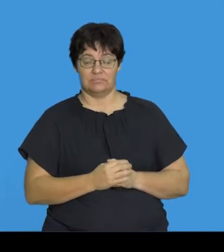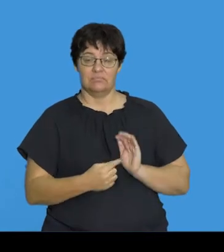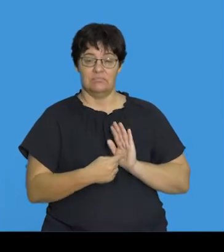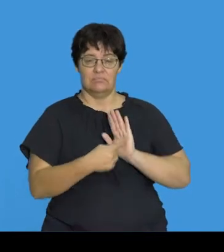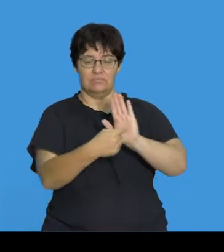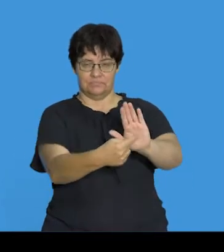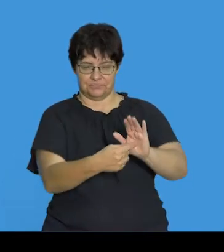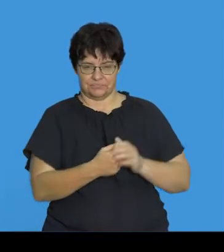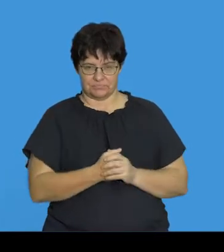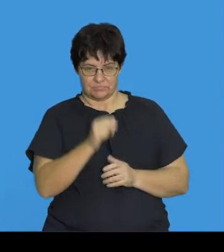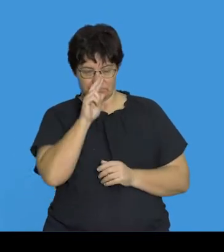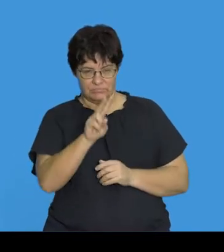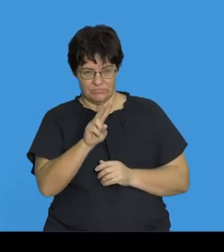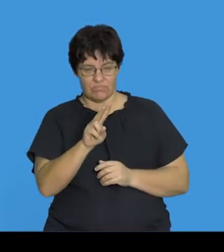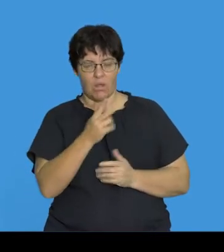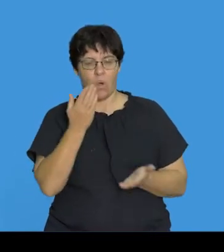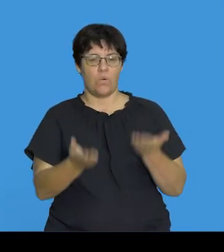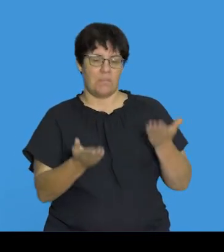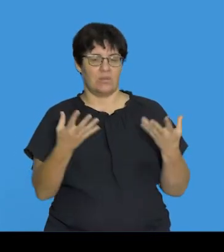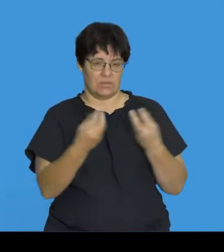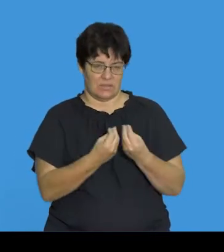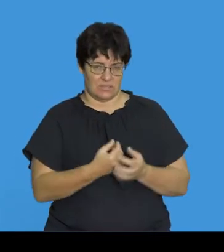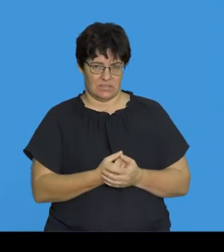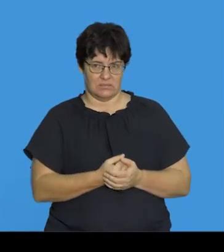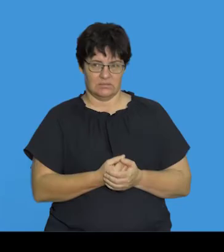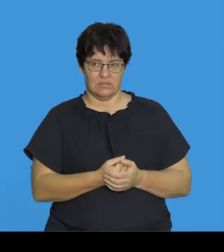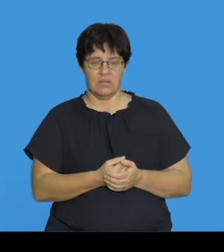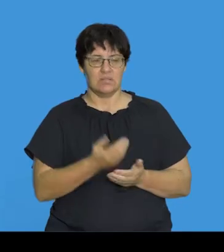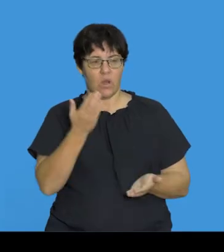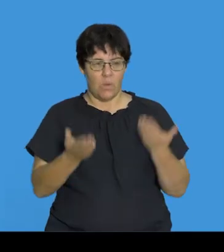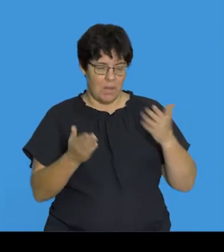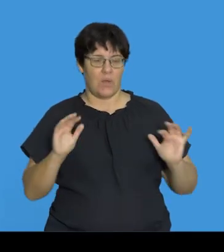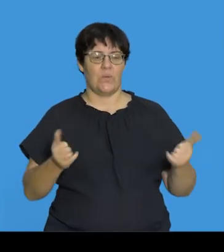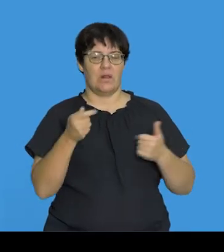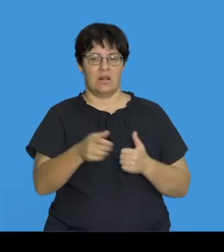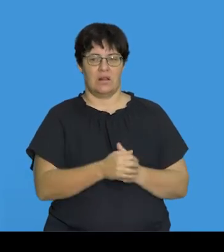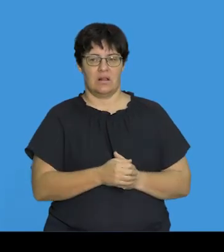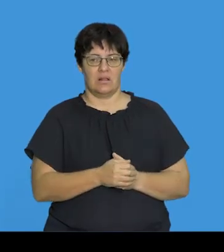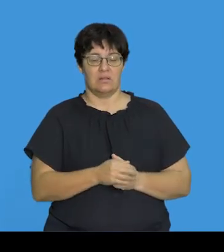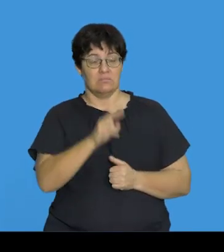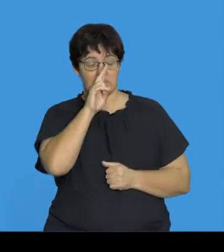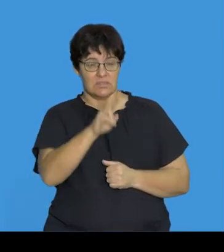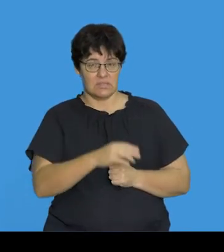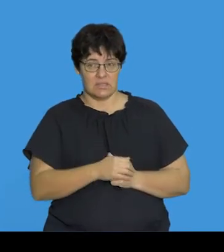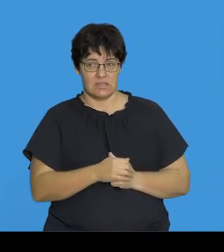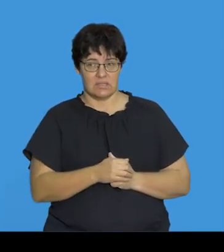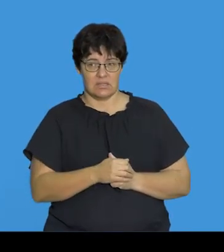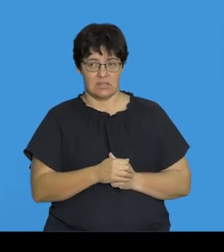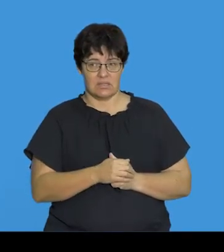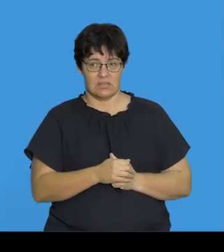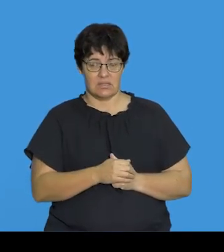So as an illustration, we can look at these and compare these together. It's quite a good way to compare them. We can see DNA